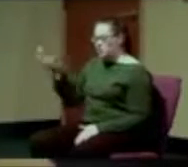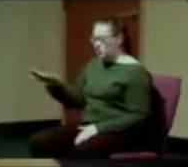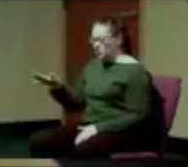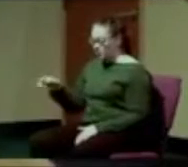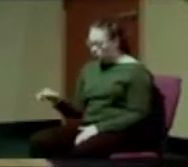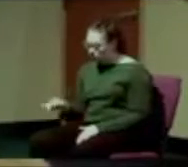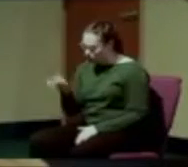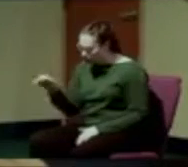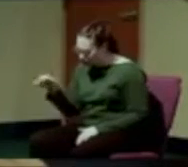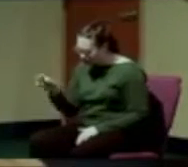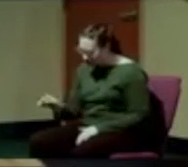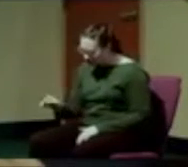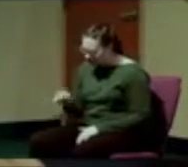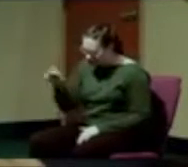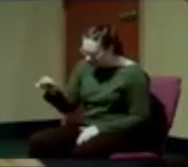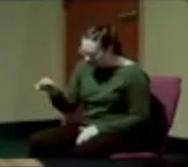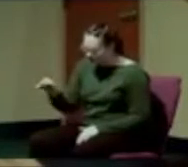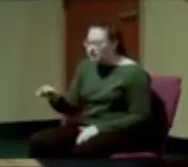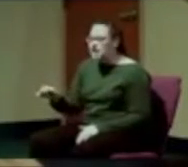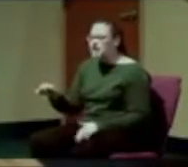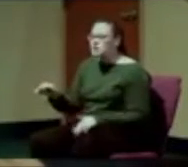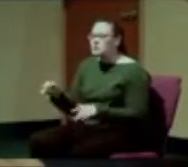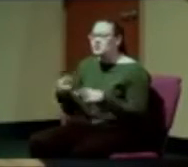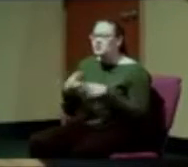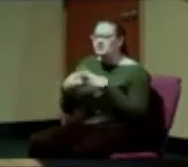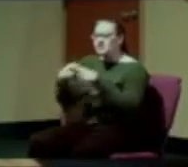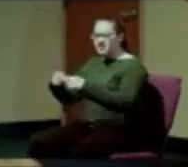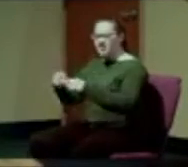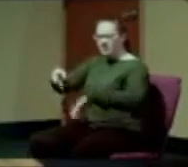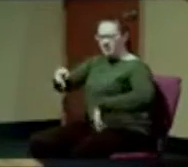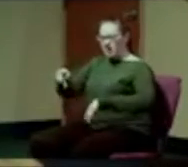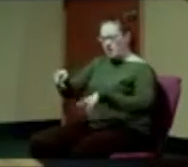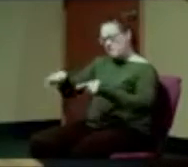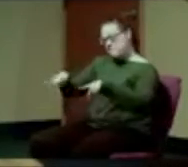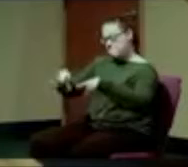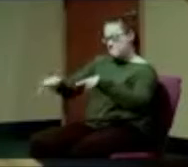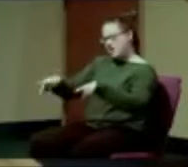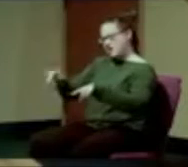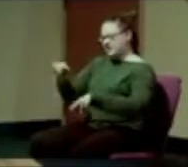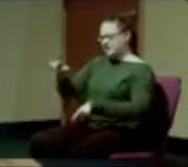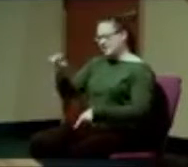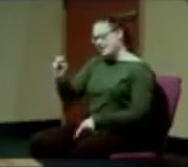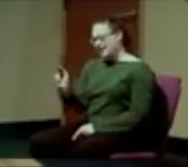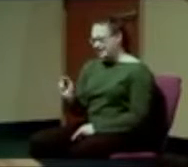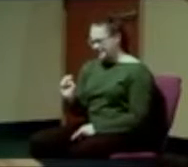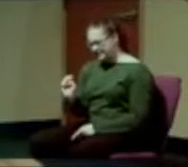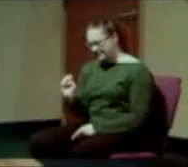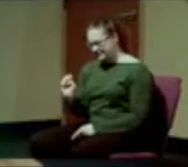phone. She had what was called a party line. Come on, can I get a witness in the house this morning?